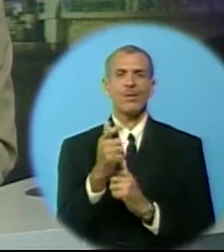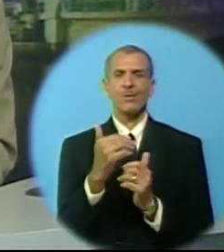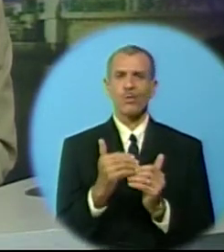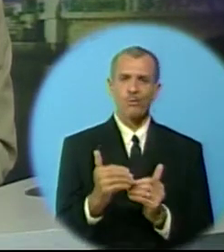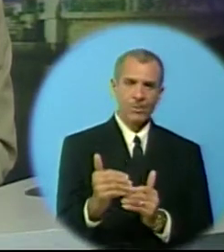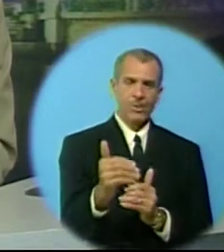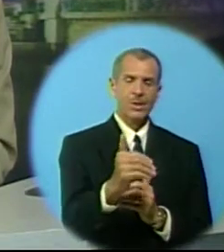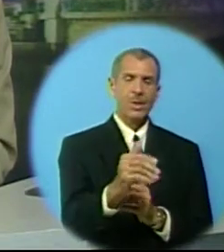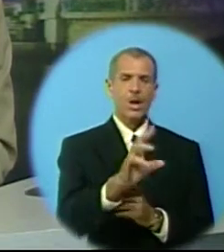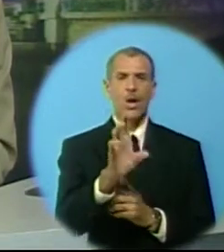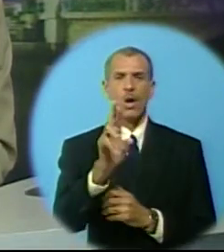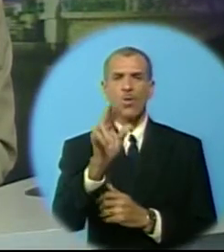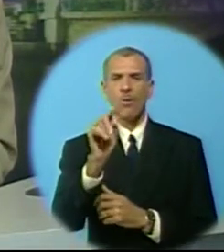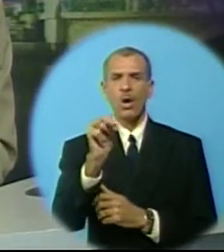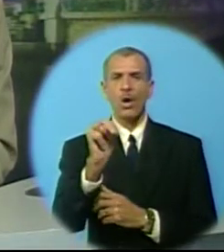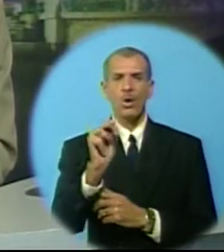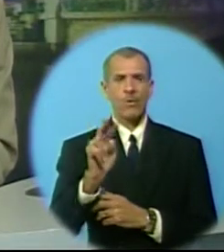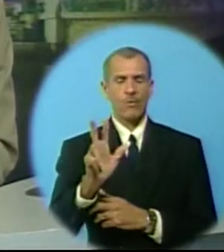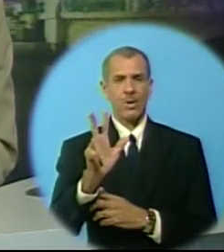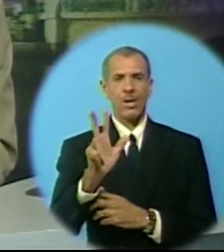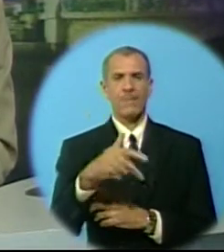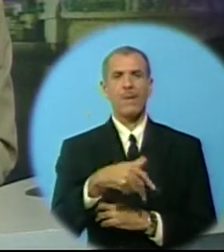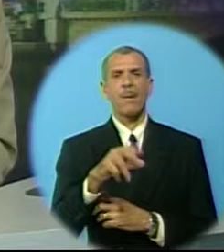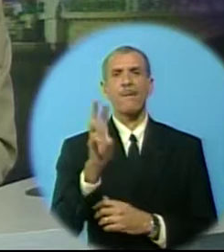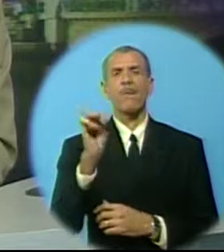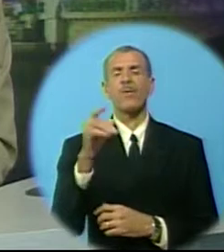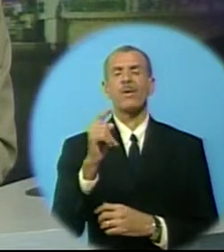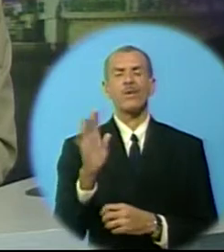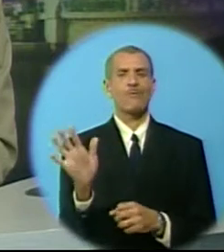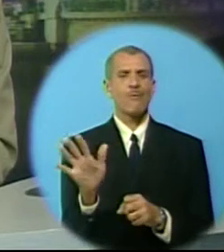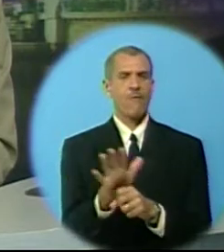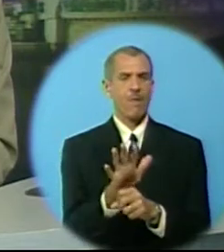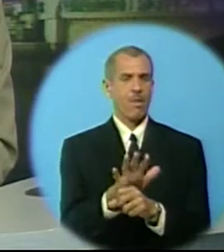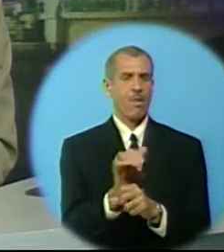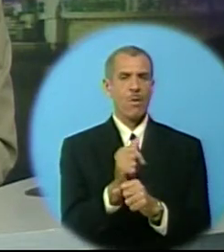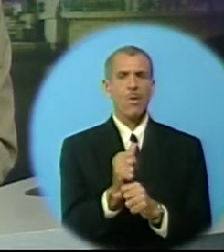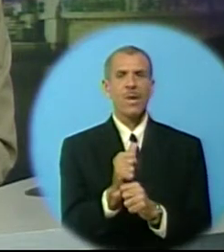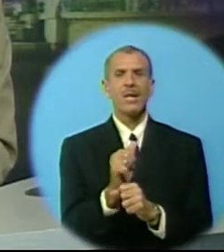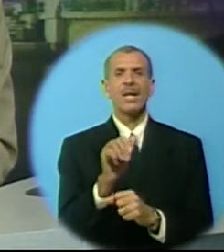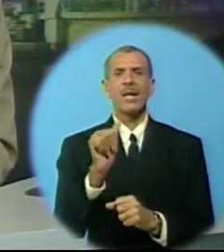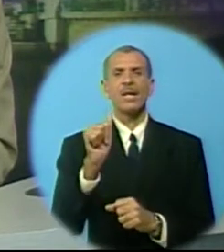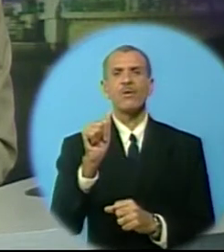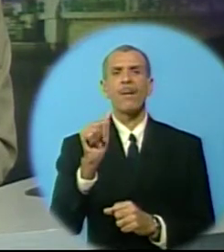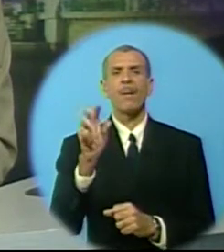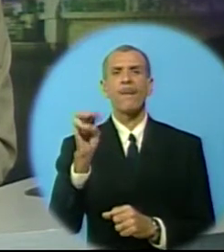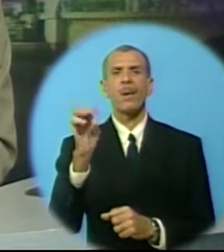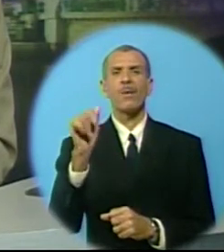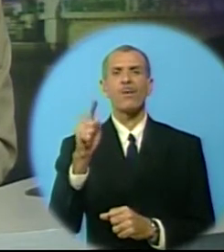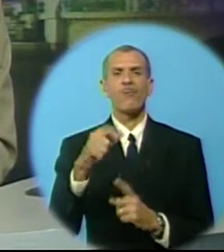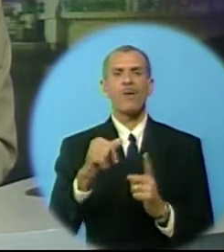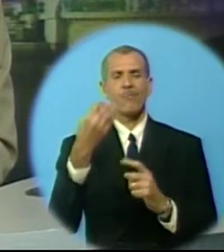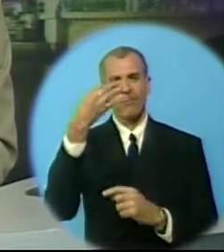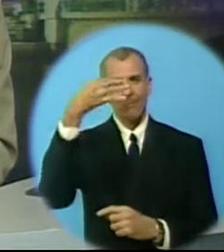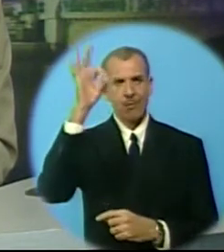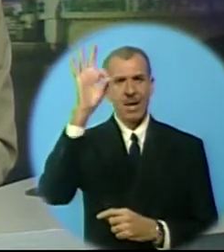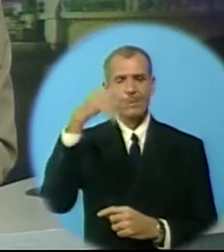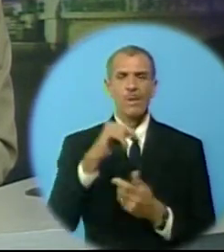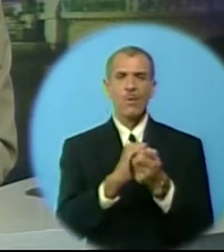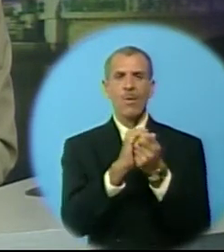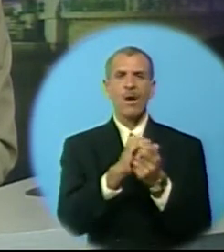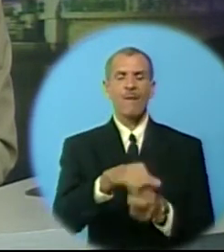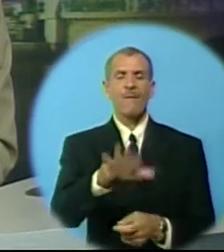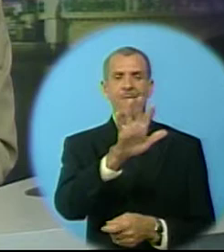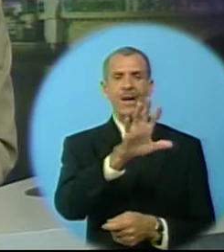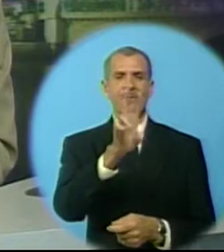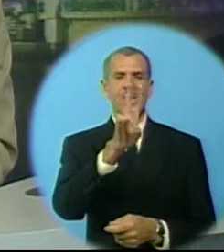round 3 of the U.S. Open for the men. Murray had his hands full with Adrien Mariano of France, but eventually won